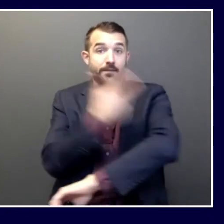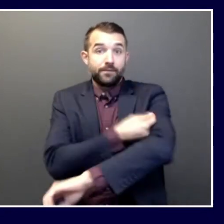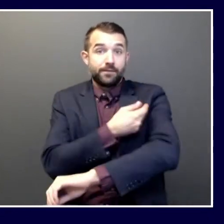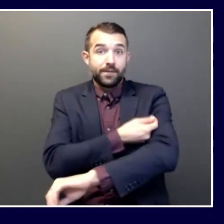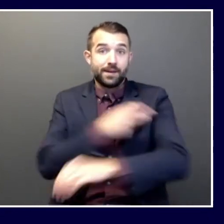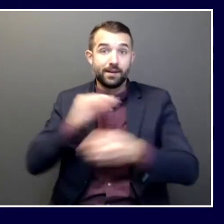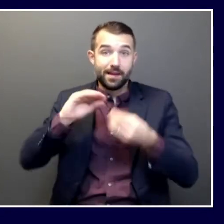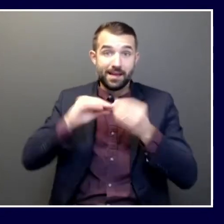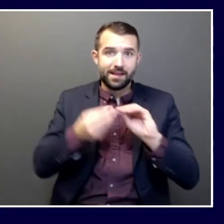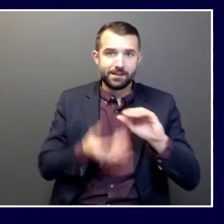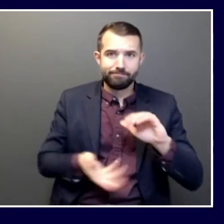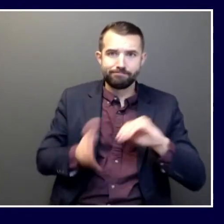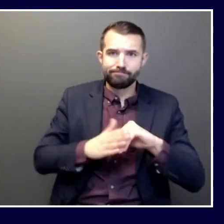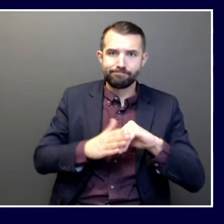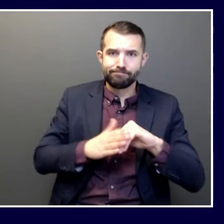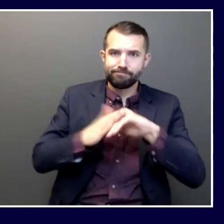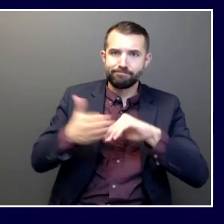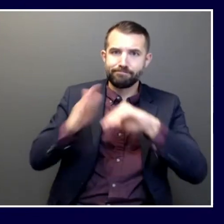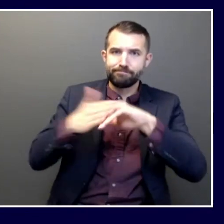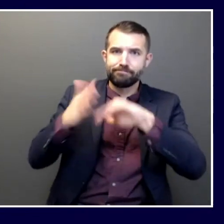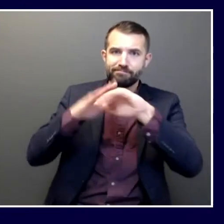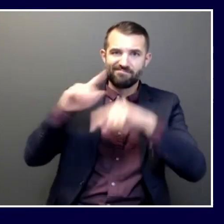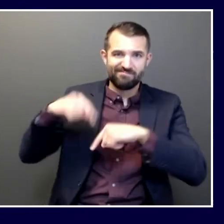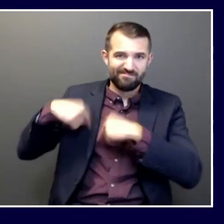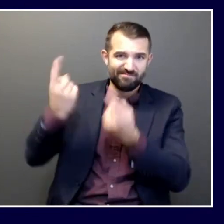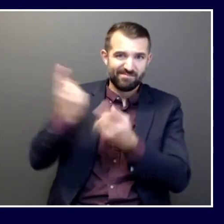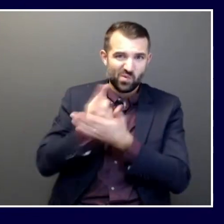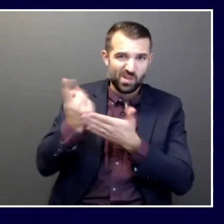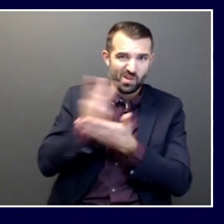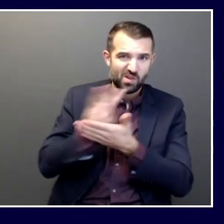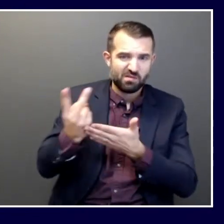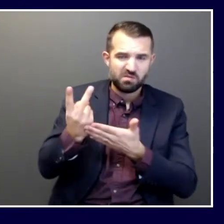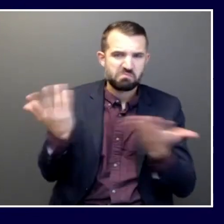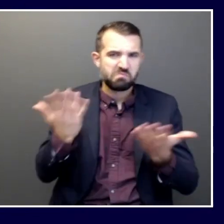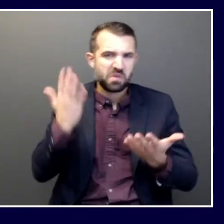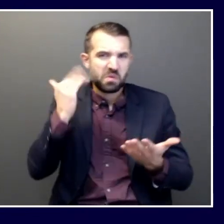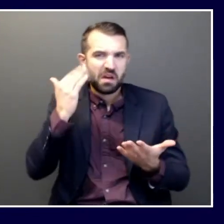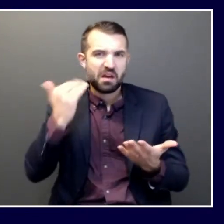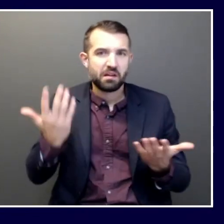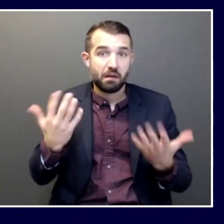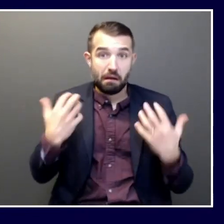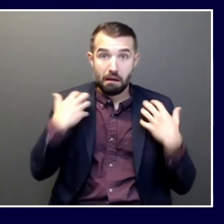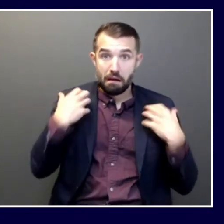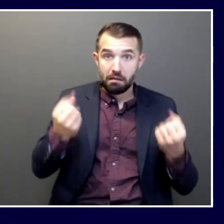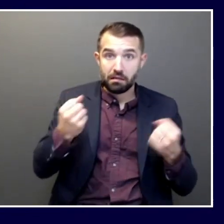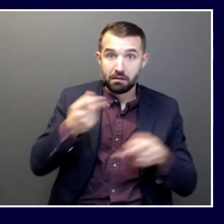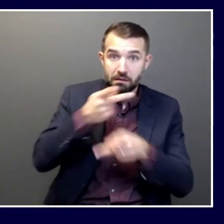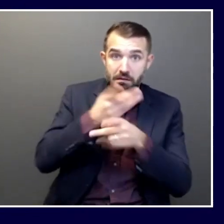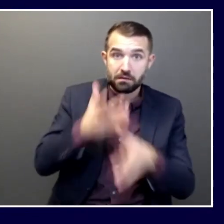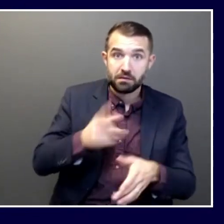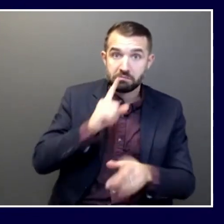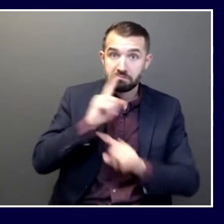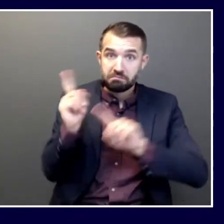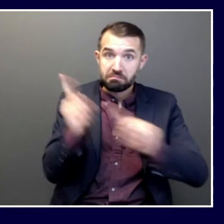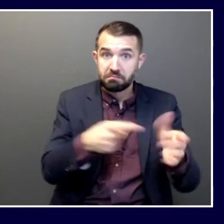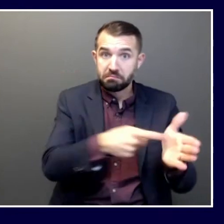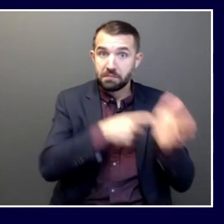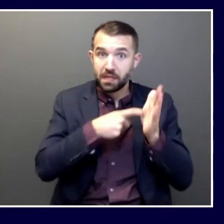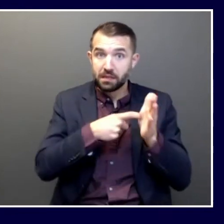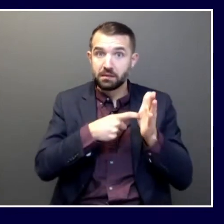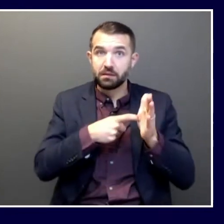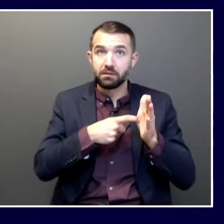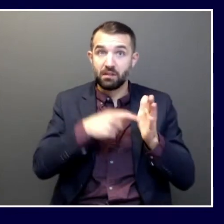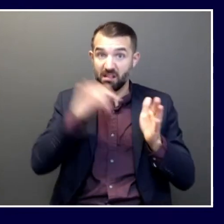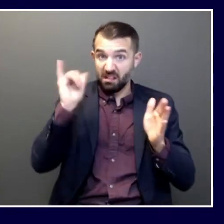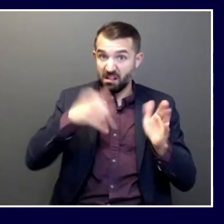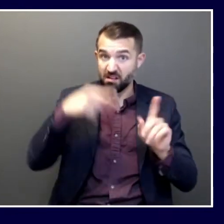largely because of the healthcare mandate? Is that the contingent that's making up the difference,